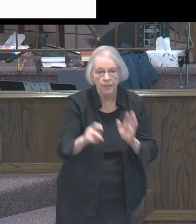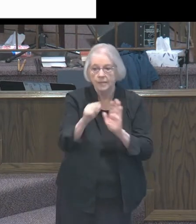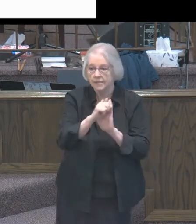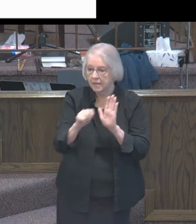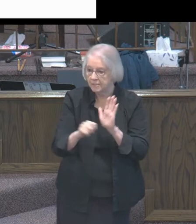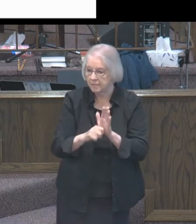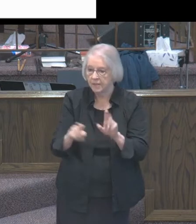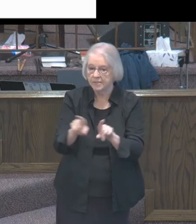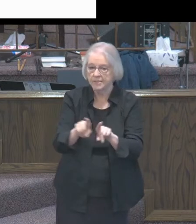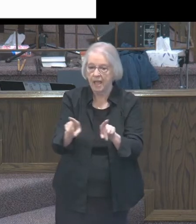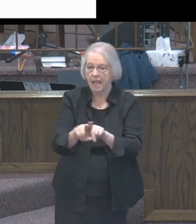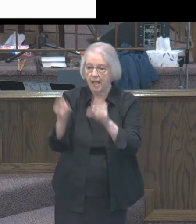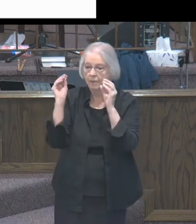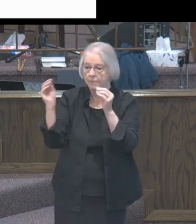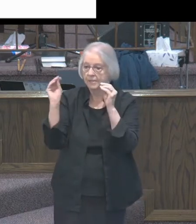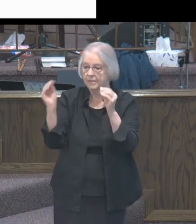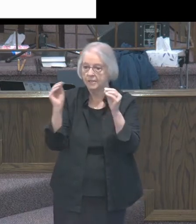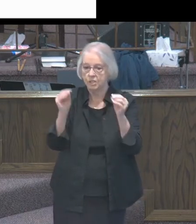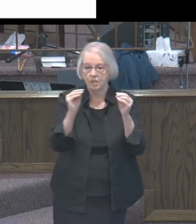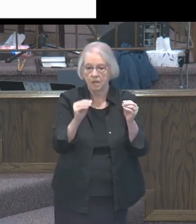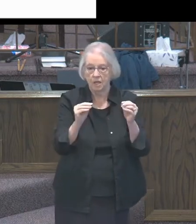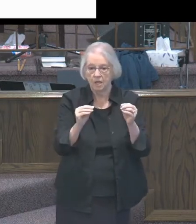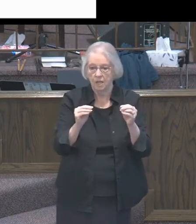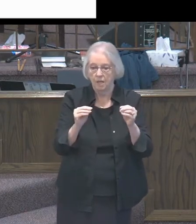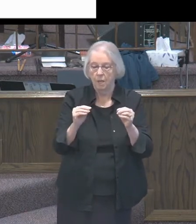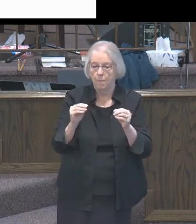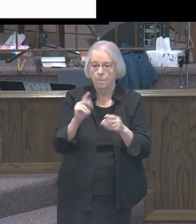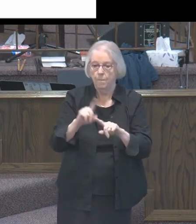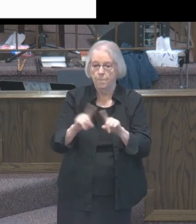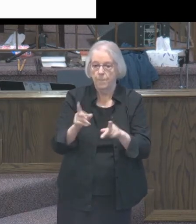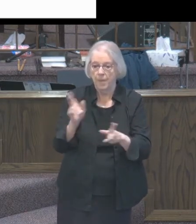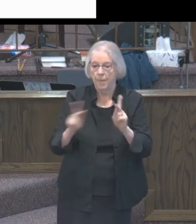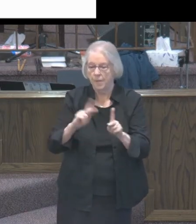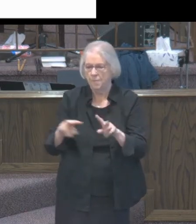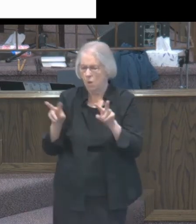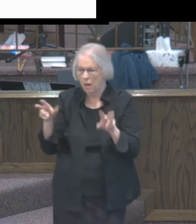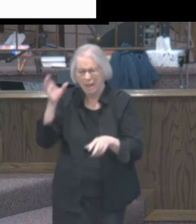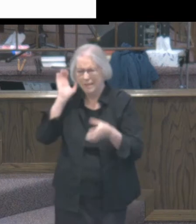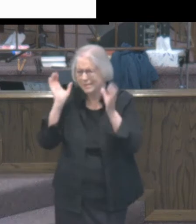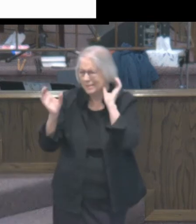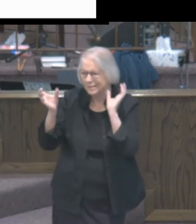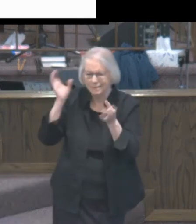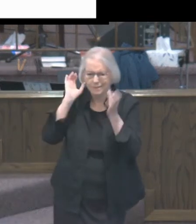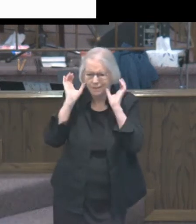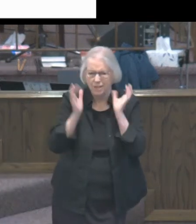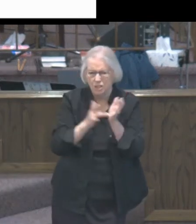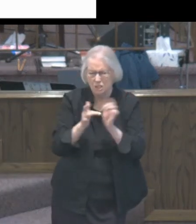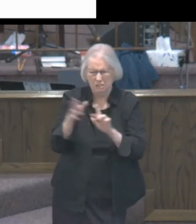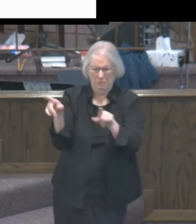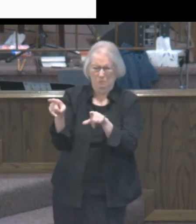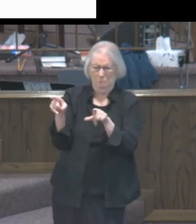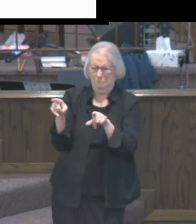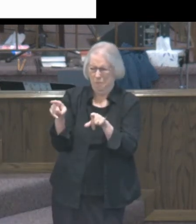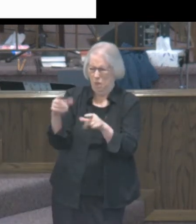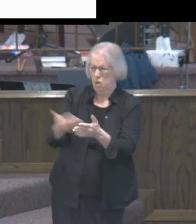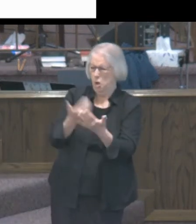with bulging eyes or with whispers that says this is impossible or impractical, he said, "You've already supposed to have been doing